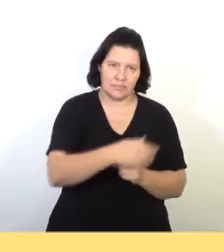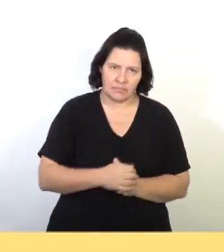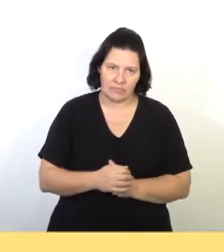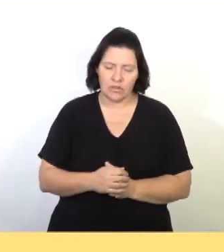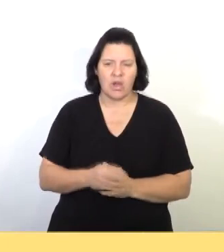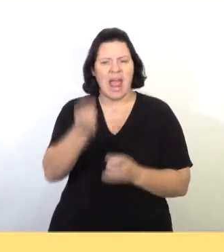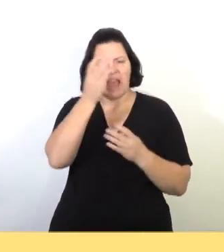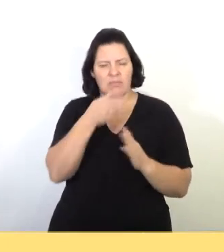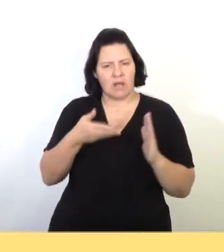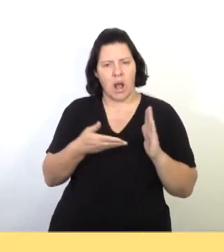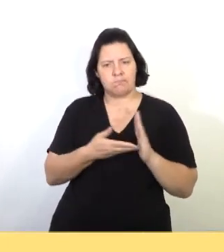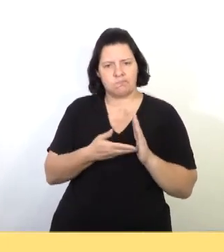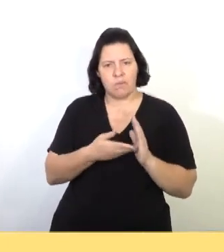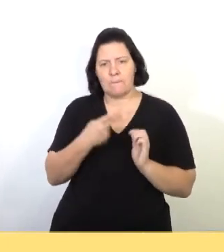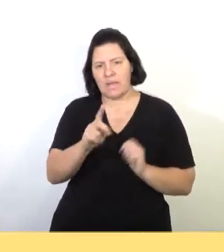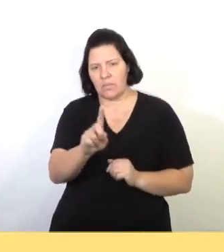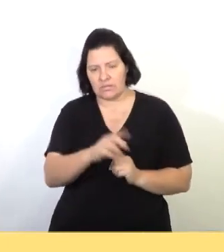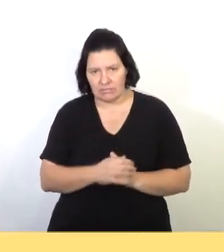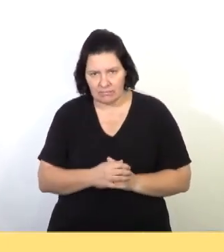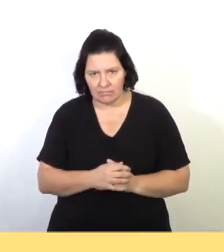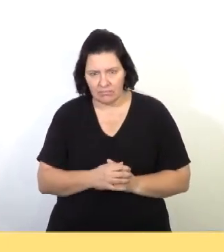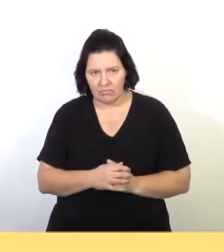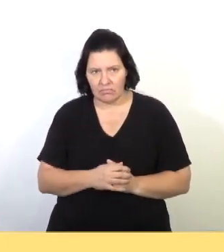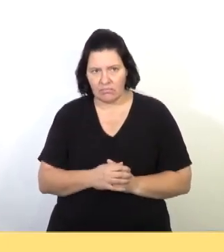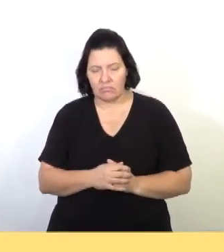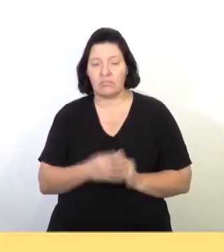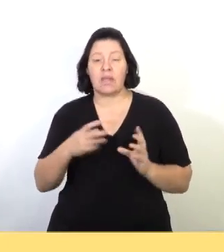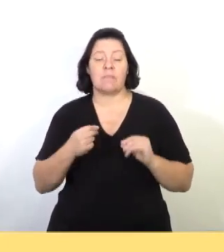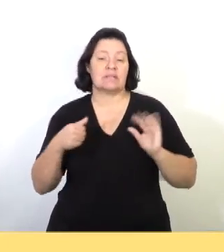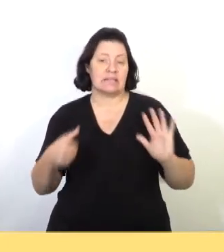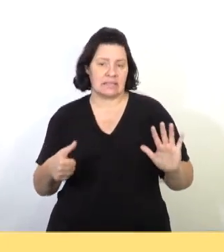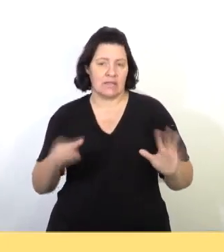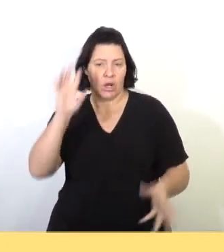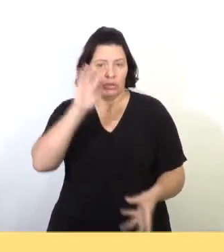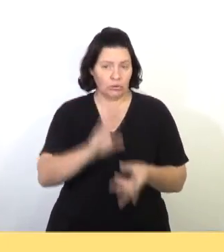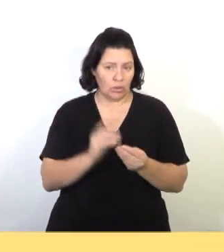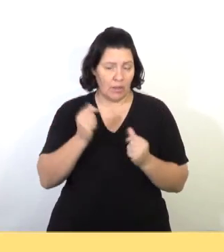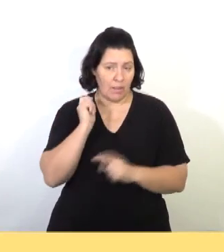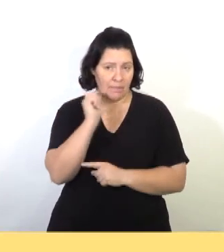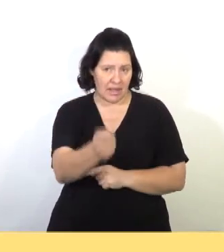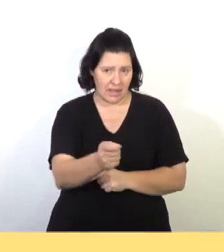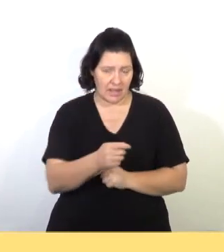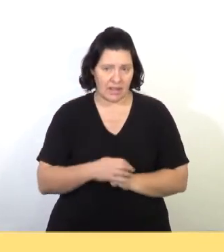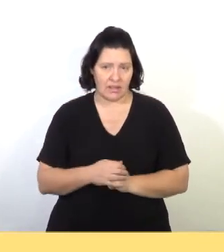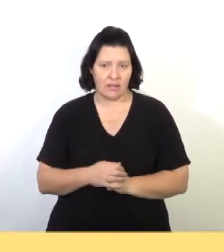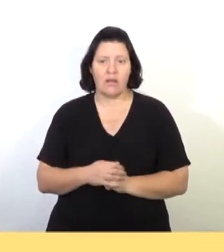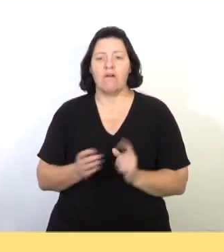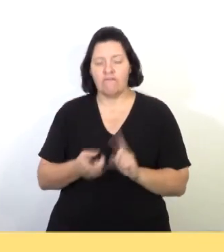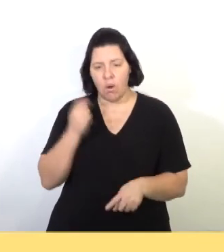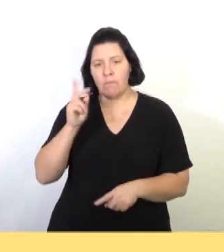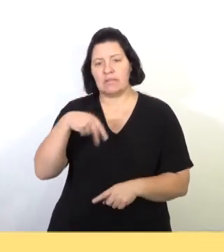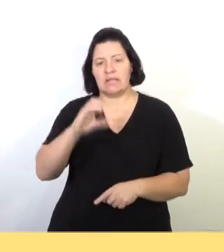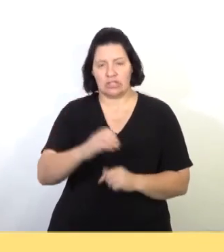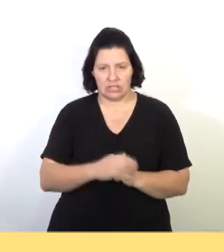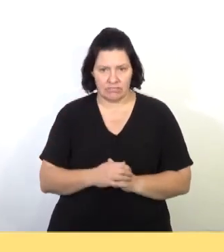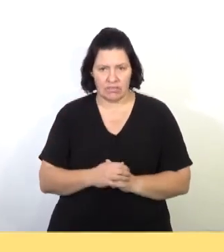stamps. So the details of what was paid. And then in number six, the total amount that was paid out of the